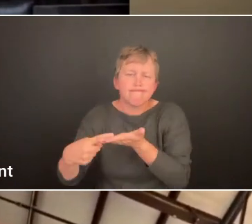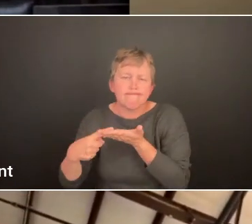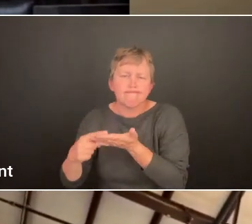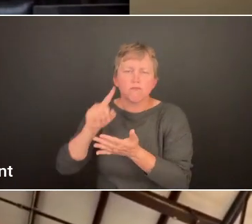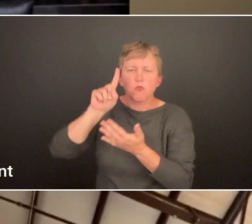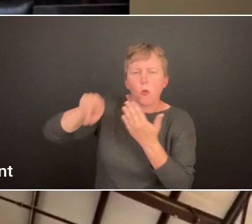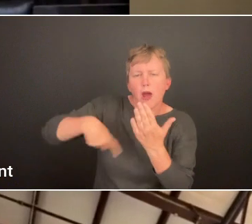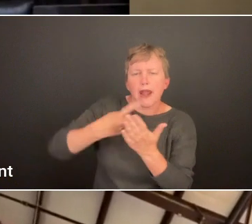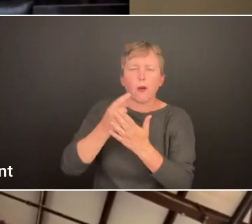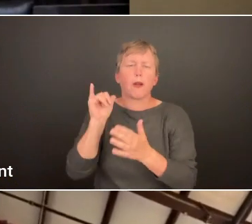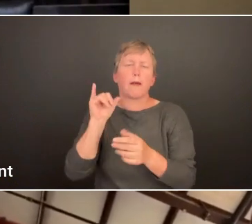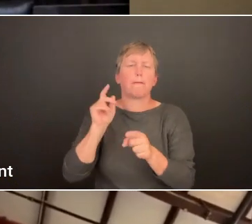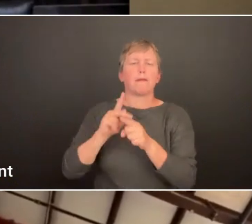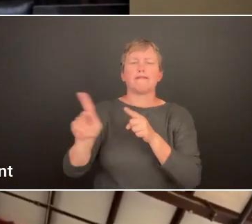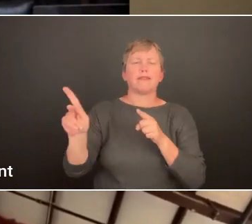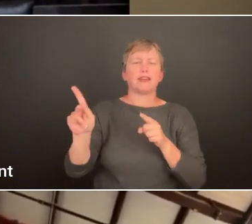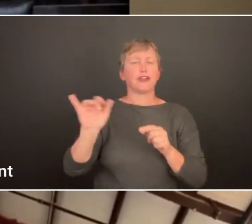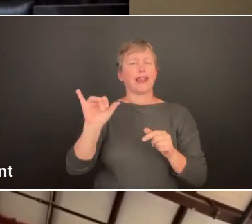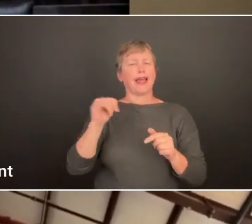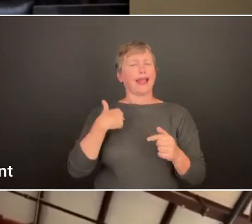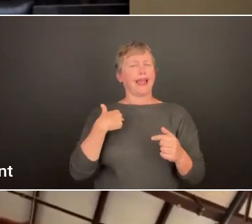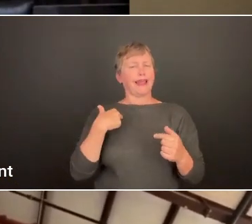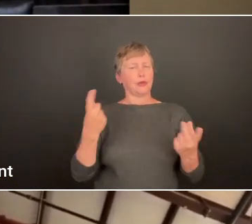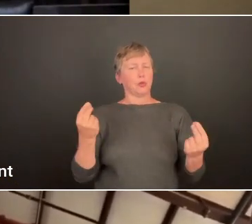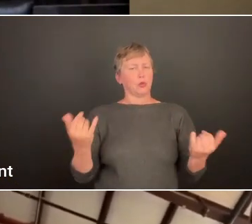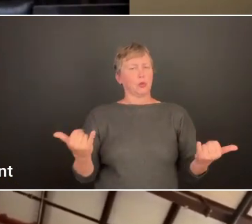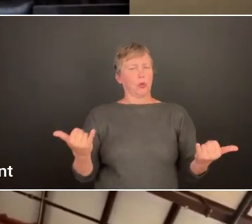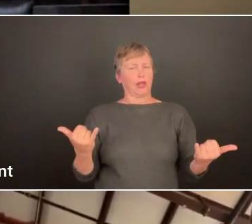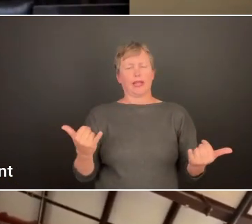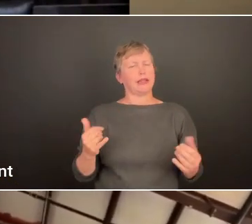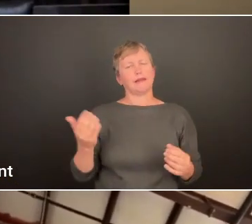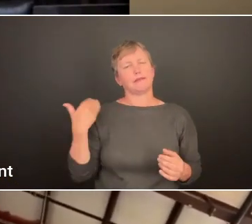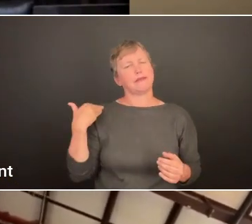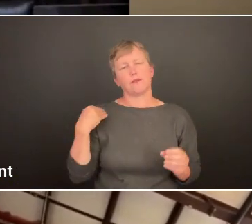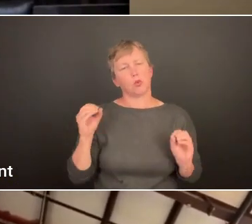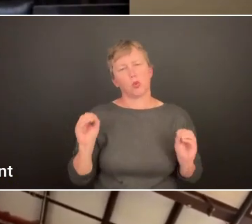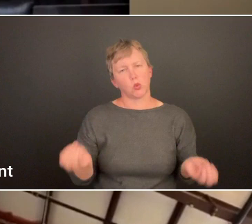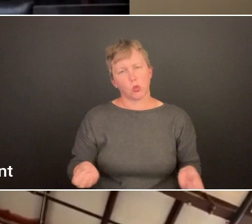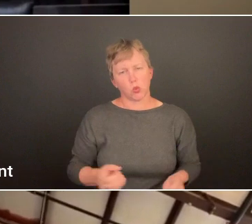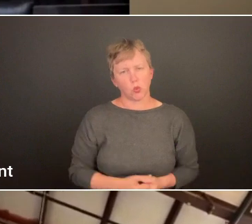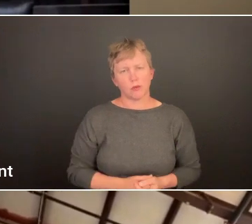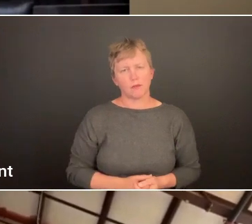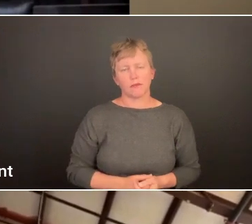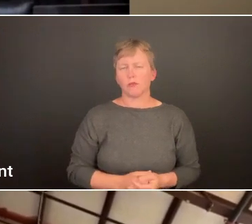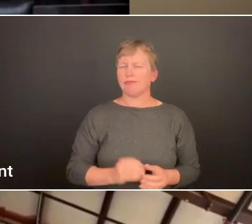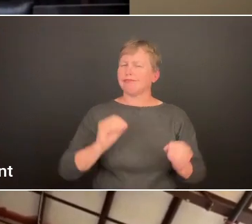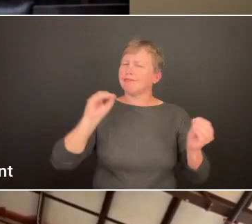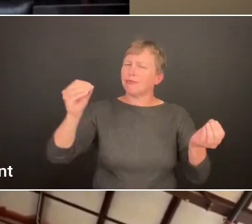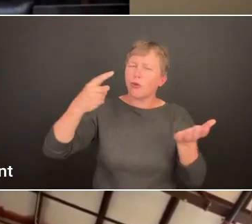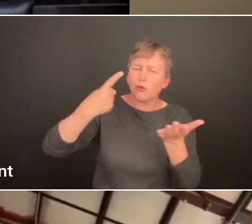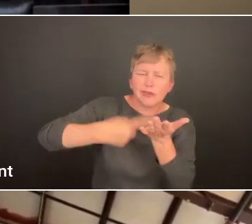And the unknown is so scary. You